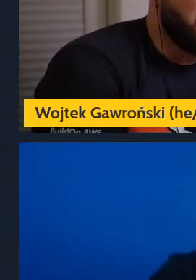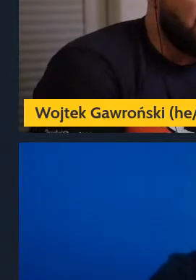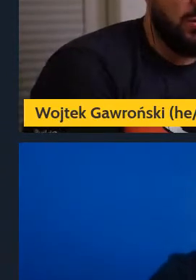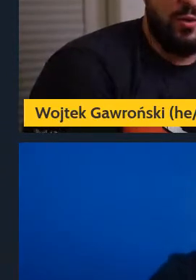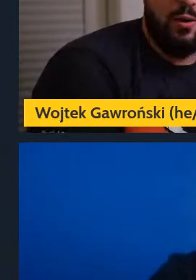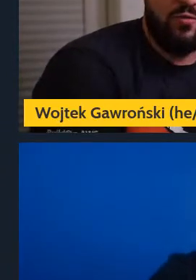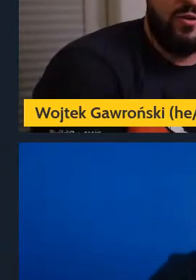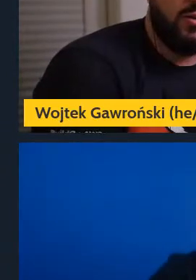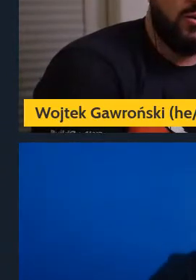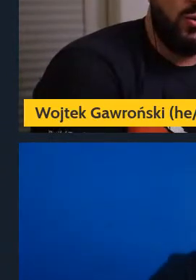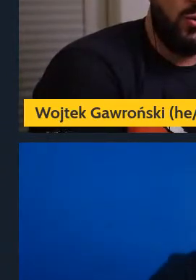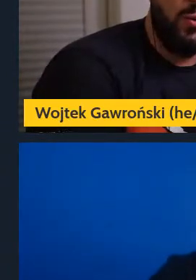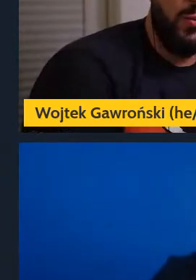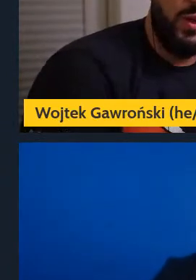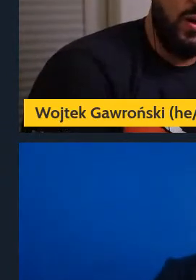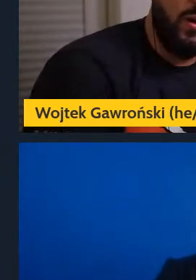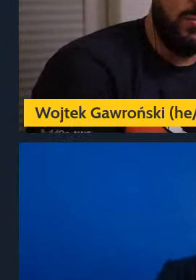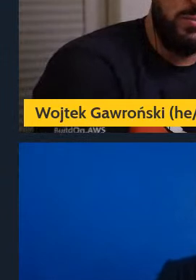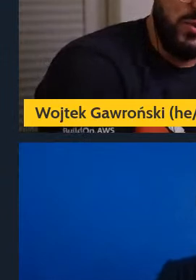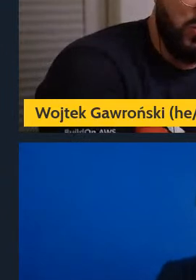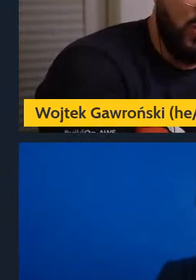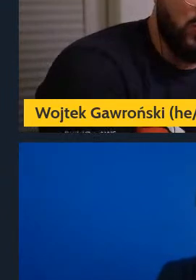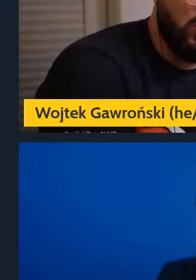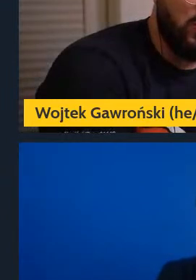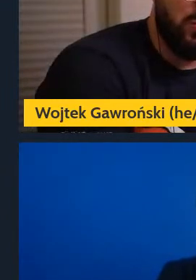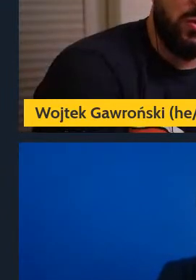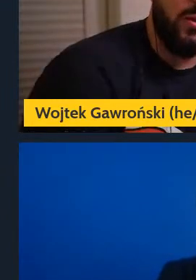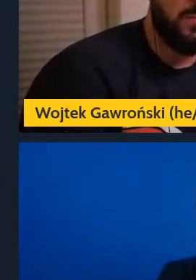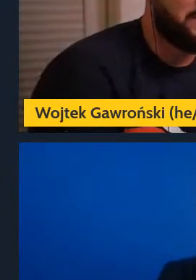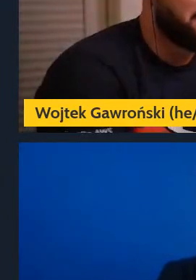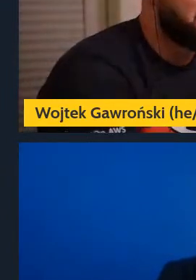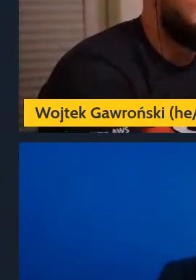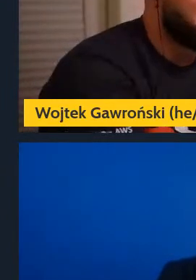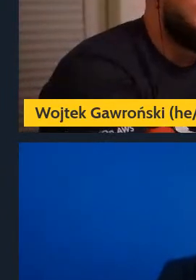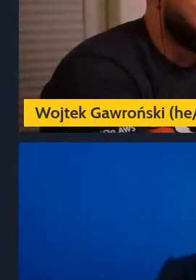So without further ado, stage is yours, Jabril.